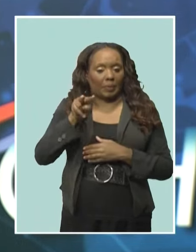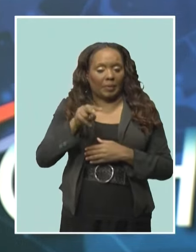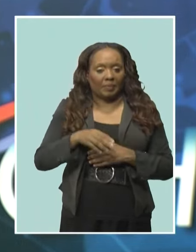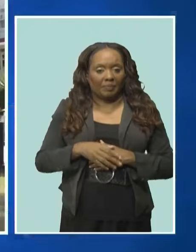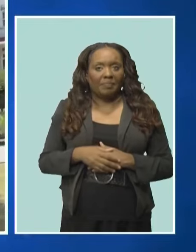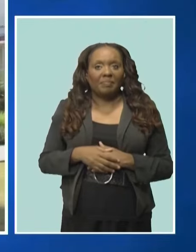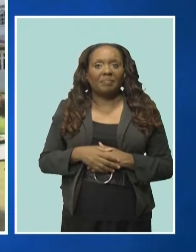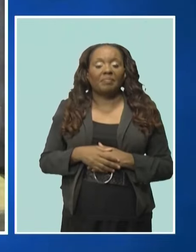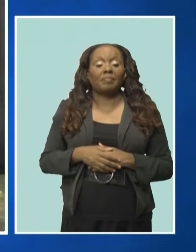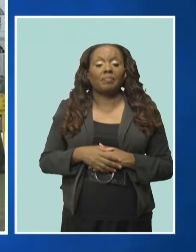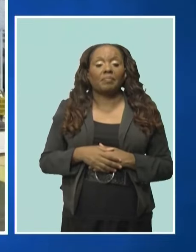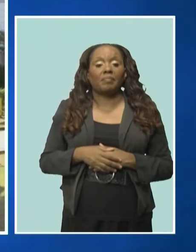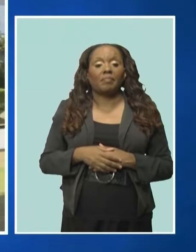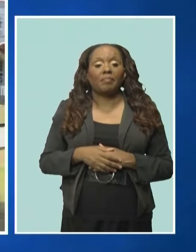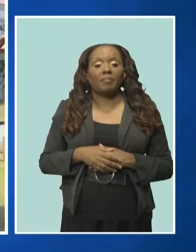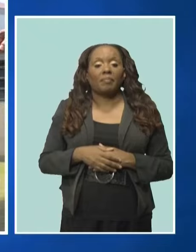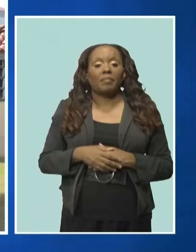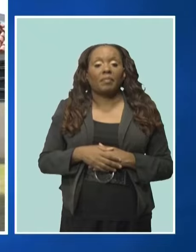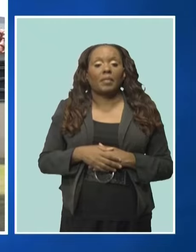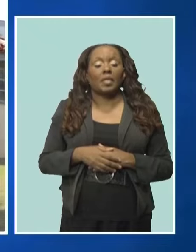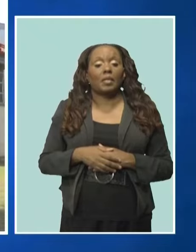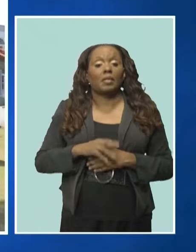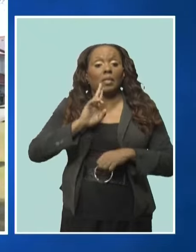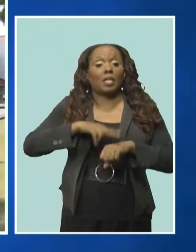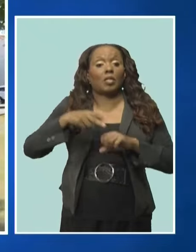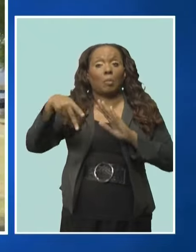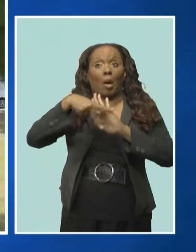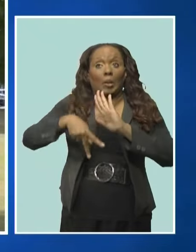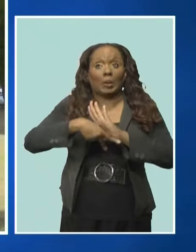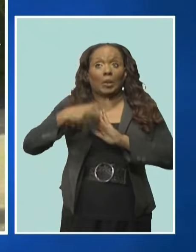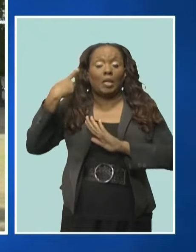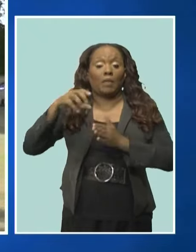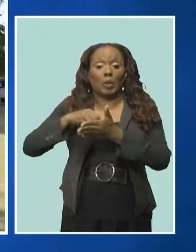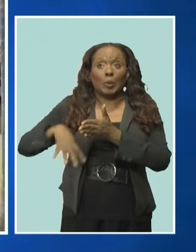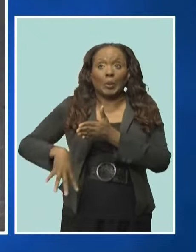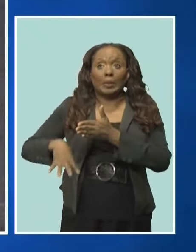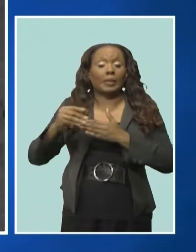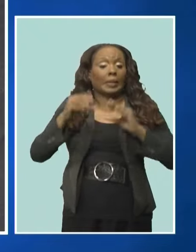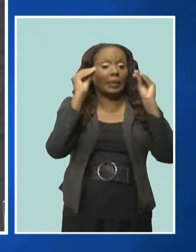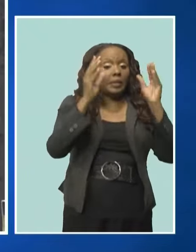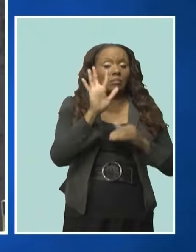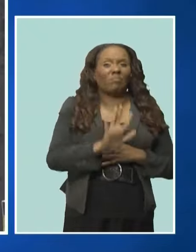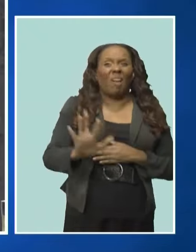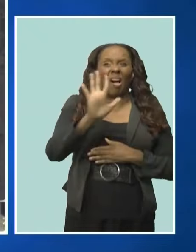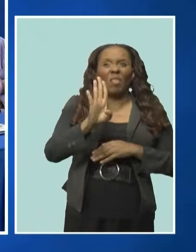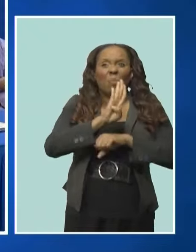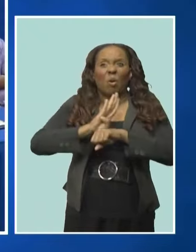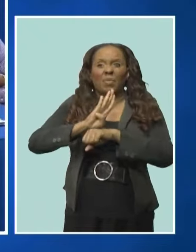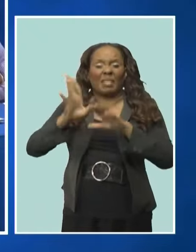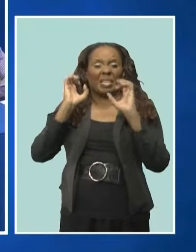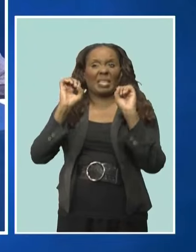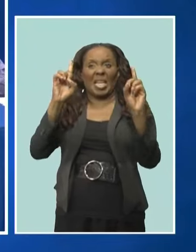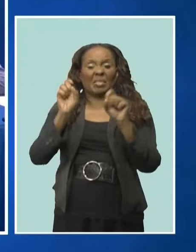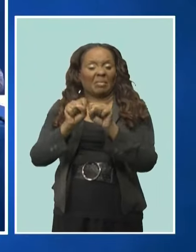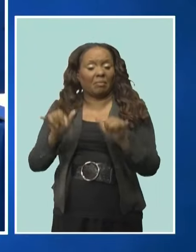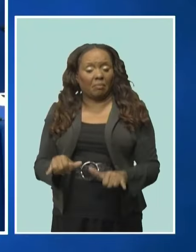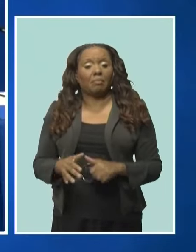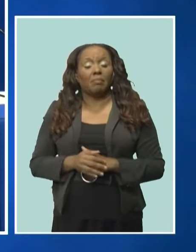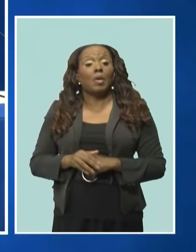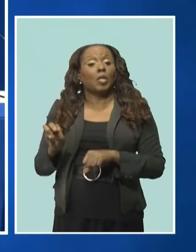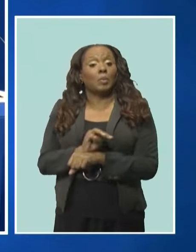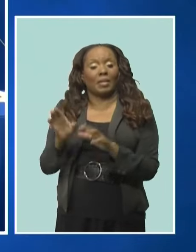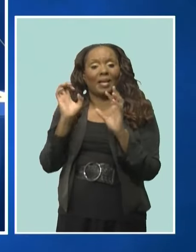A national standards policy for both students and teachers throughout Barbados's education system. That's what the Ministry